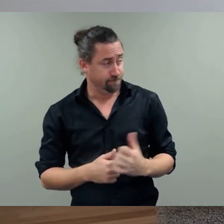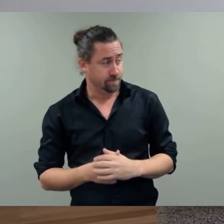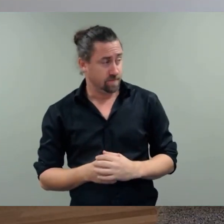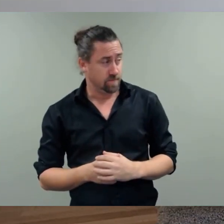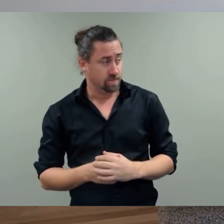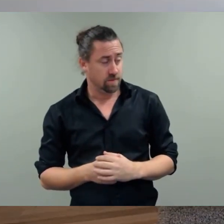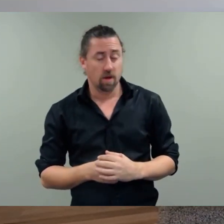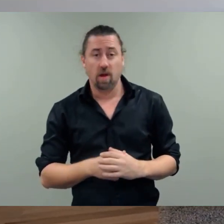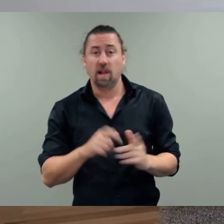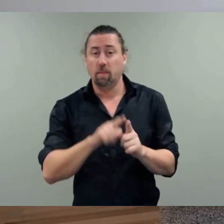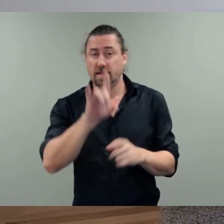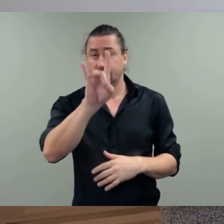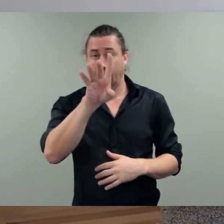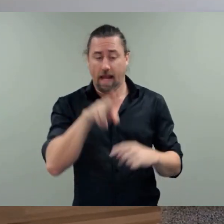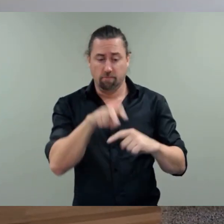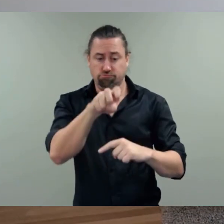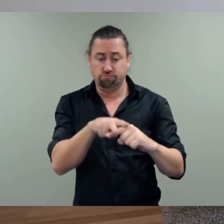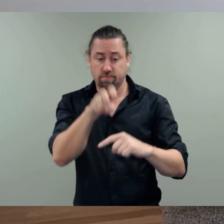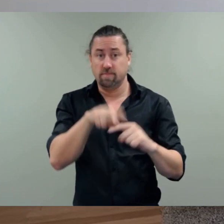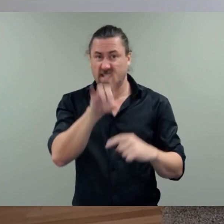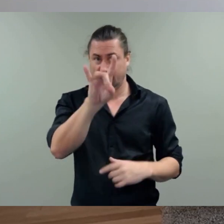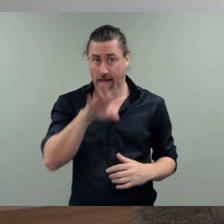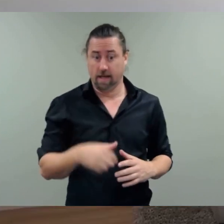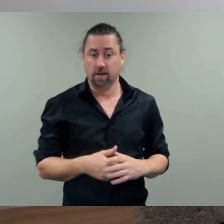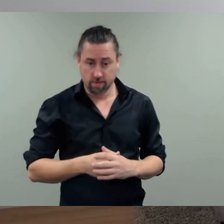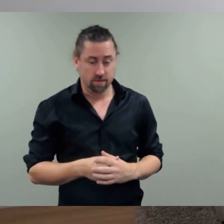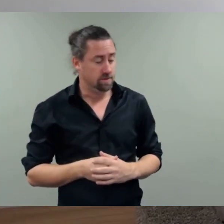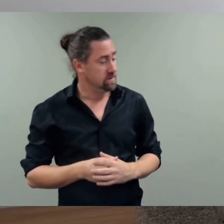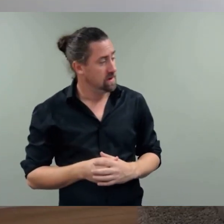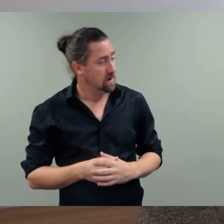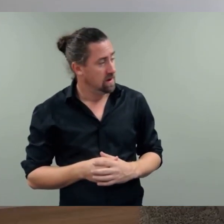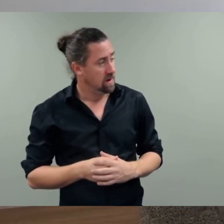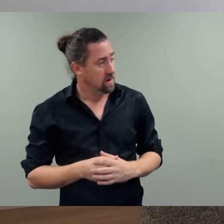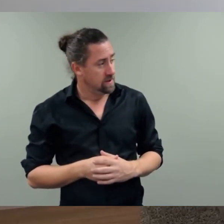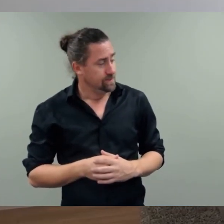to perform this exercise for a total of 10 times. Let's go.